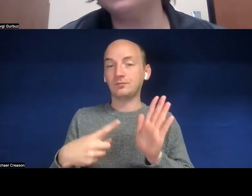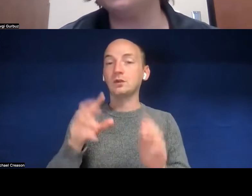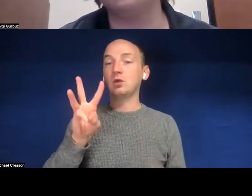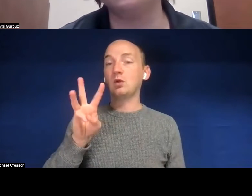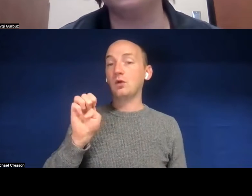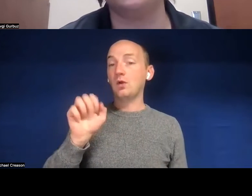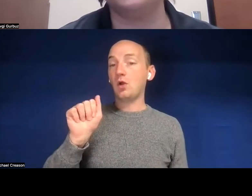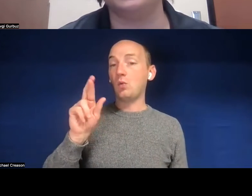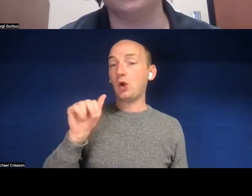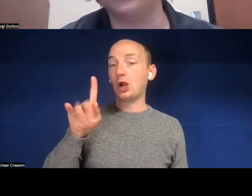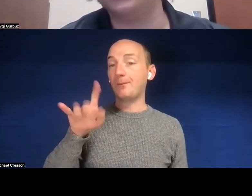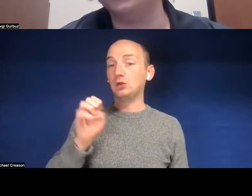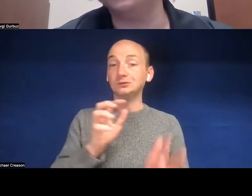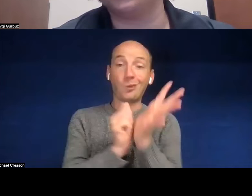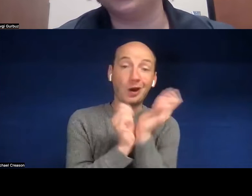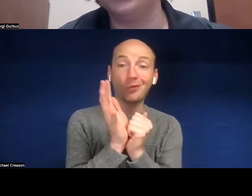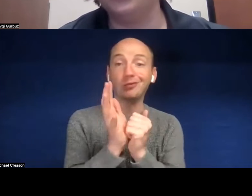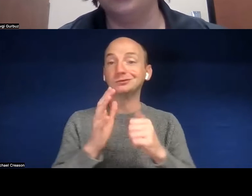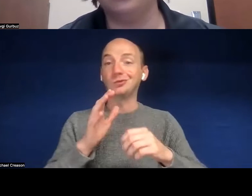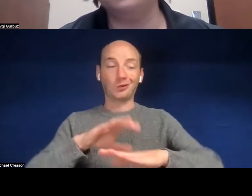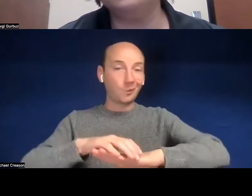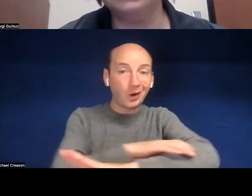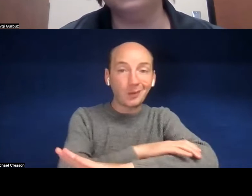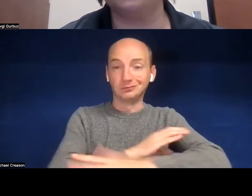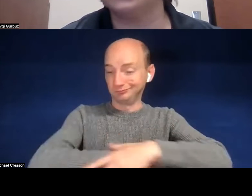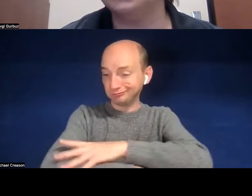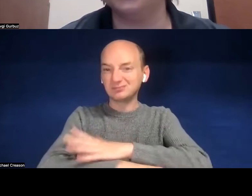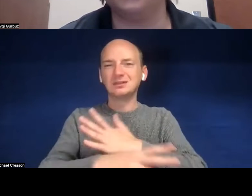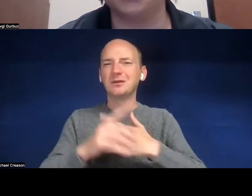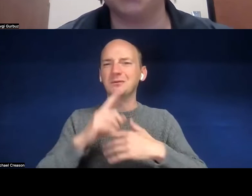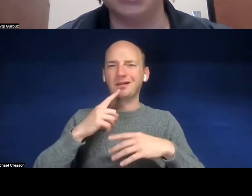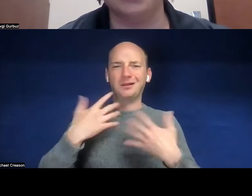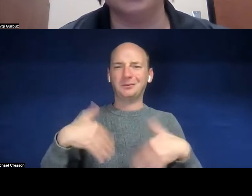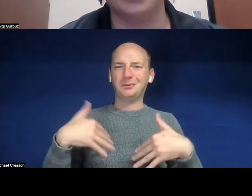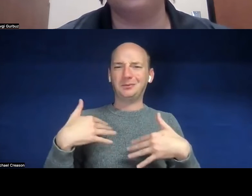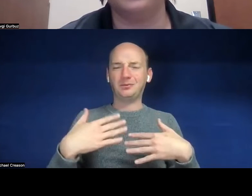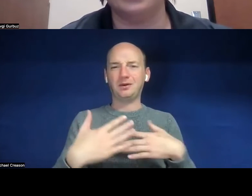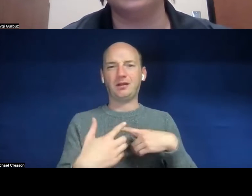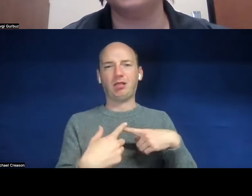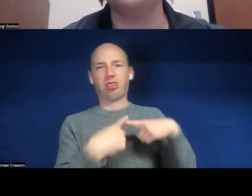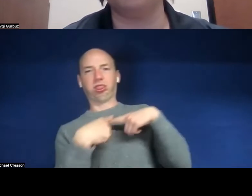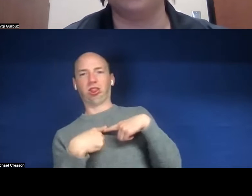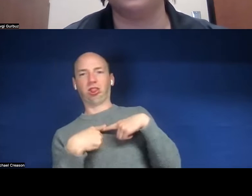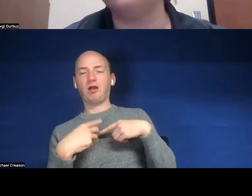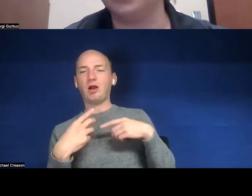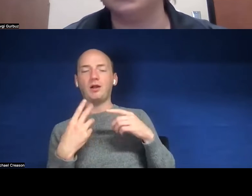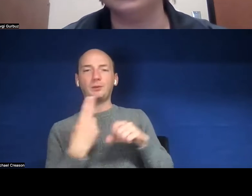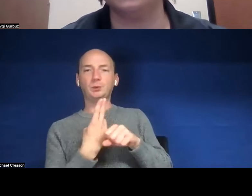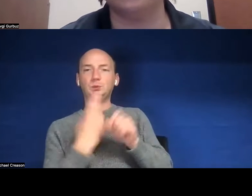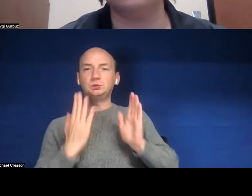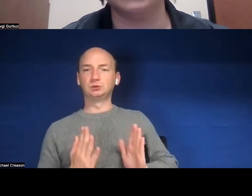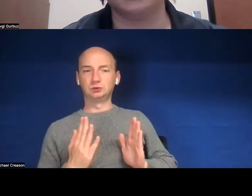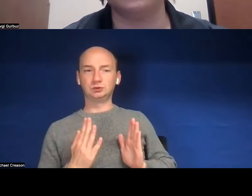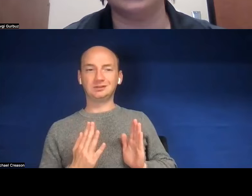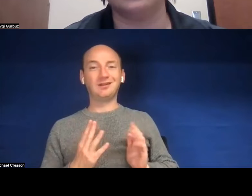a tremendous burden on the user. It directly interferes with daily life. And from all that I've read,